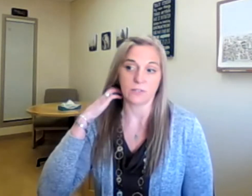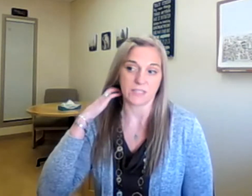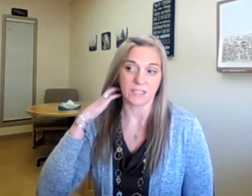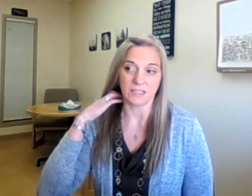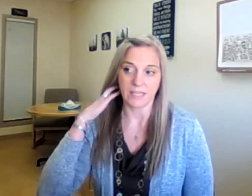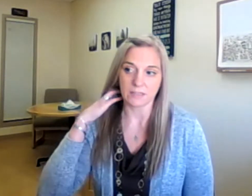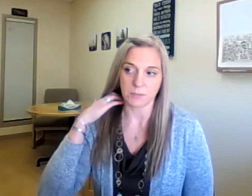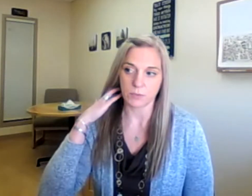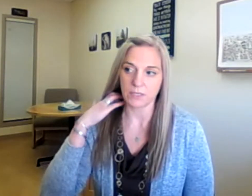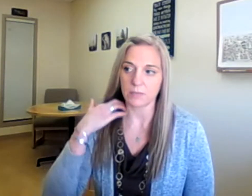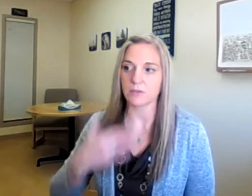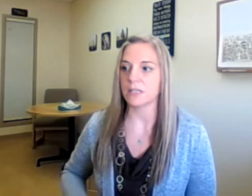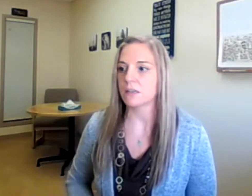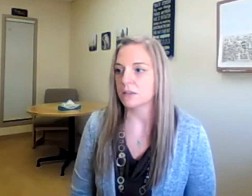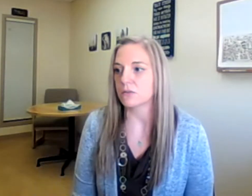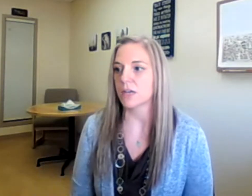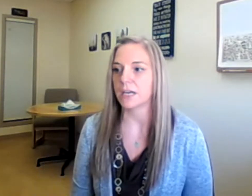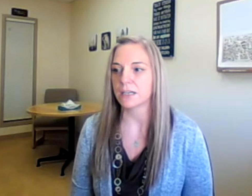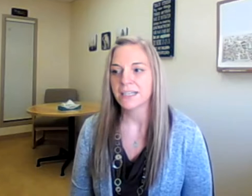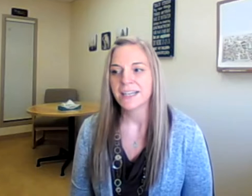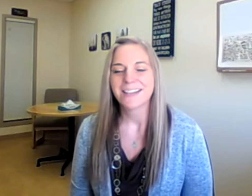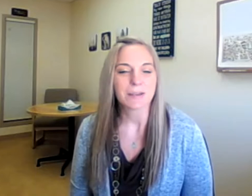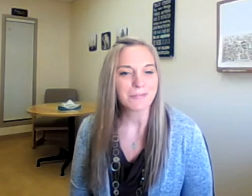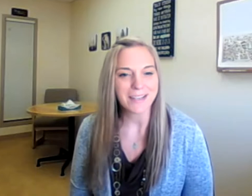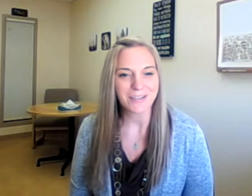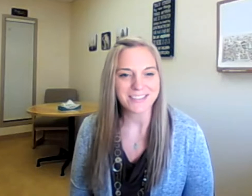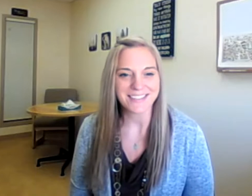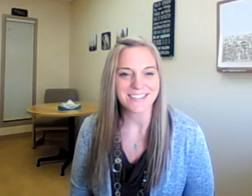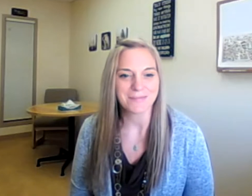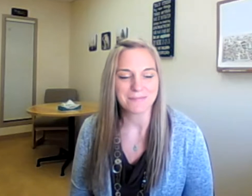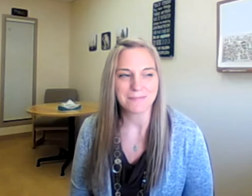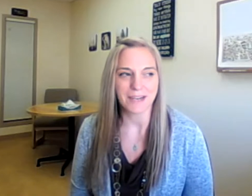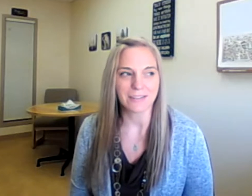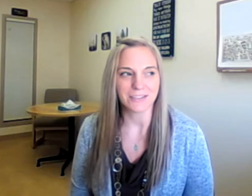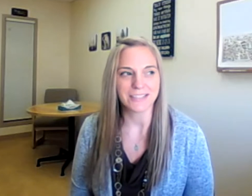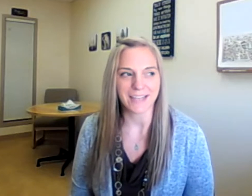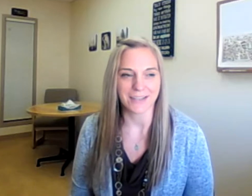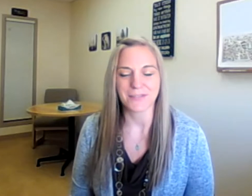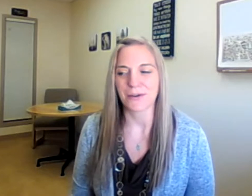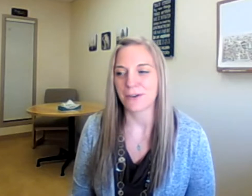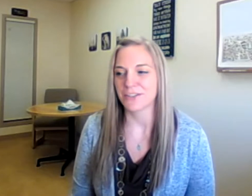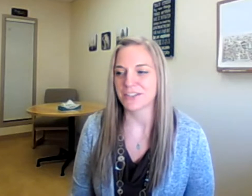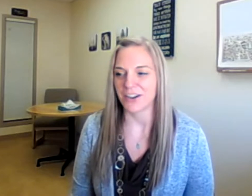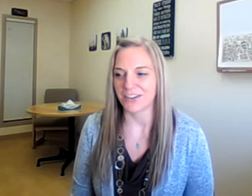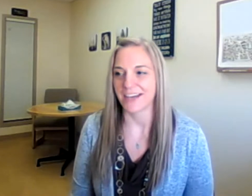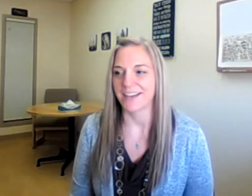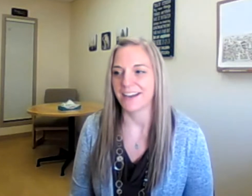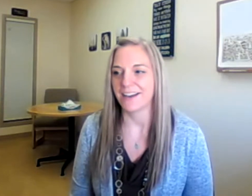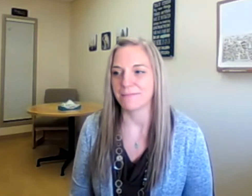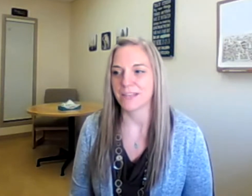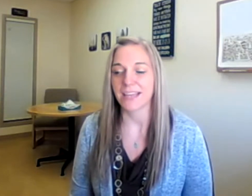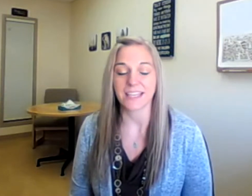about noticing the links between community and clinical care. Some of my noticings are a little negative, so I want to just honor